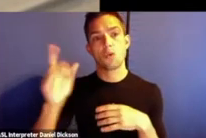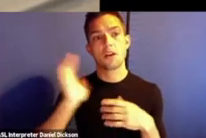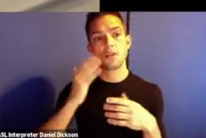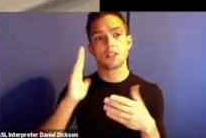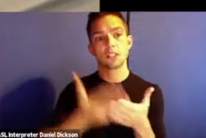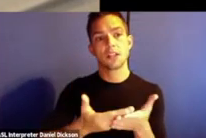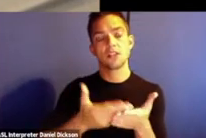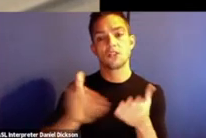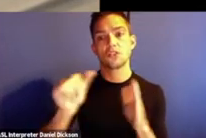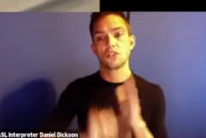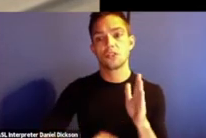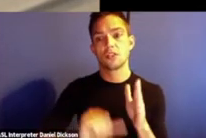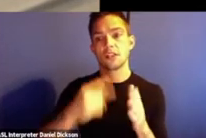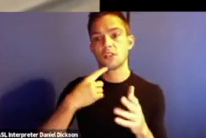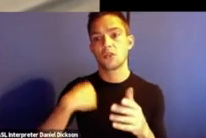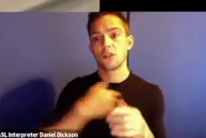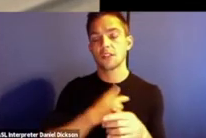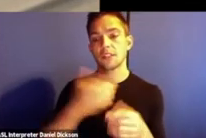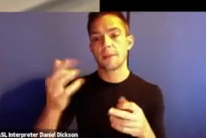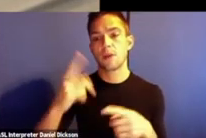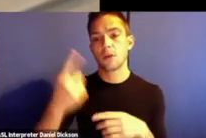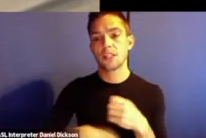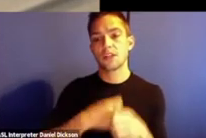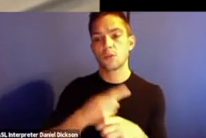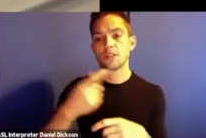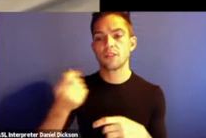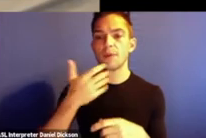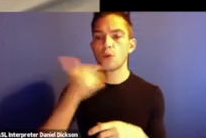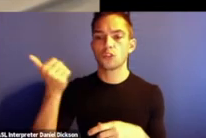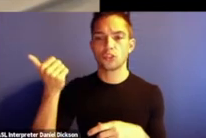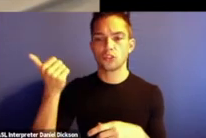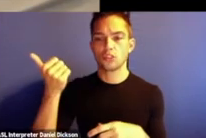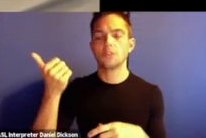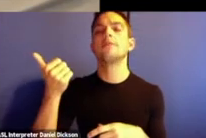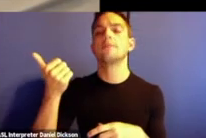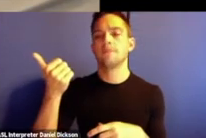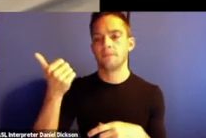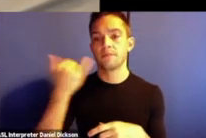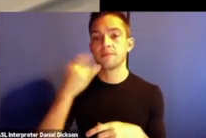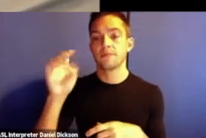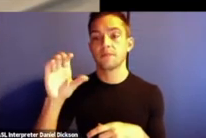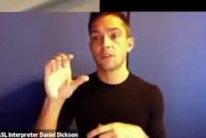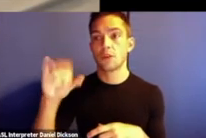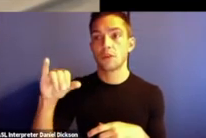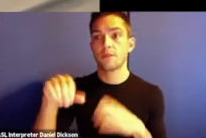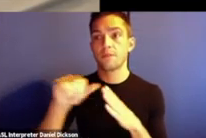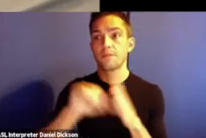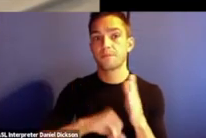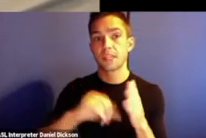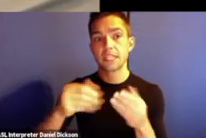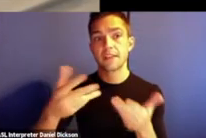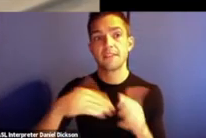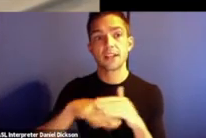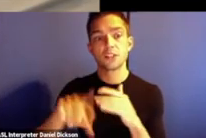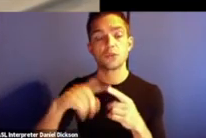son's surgery and told us to come back in a year when he was a little bit older. And if cochlear implant surgery would give him access